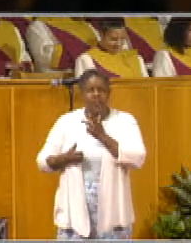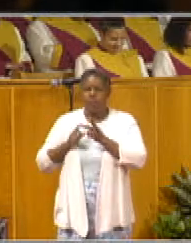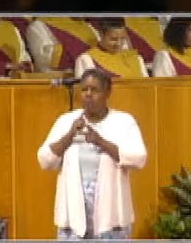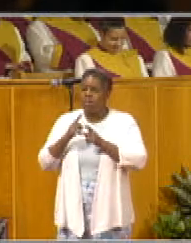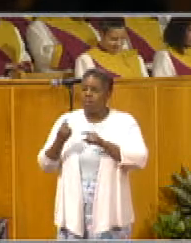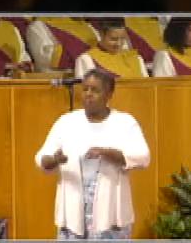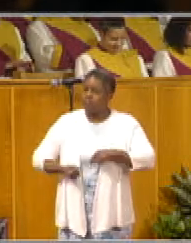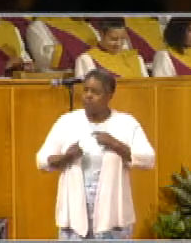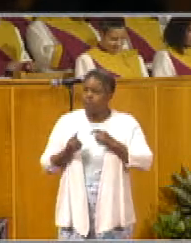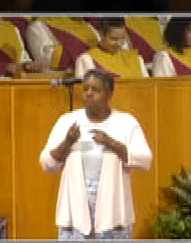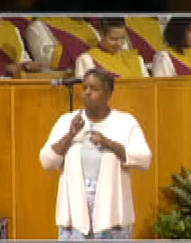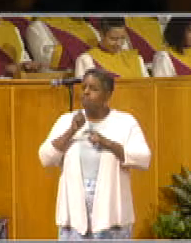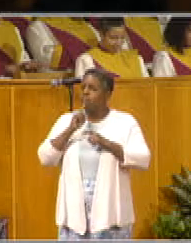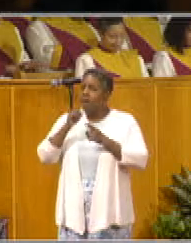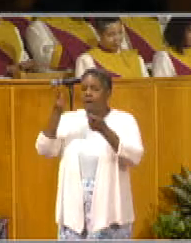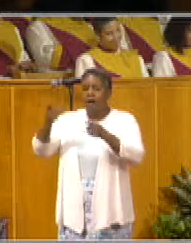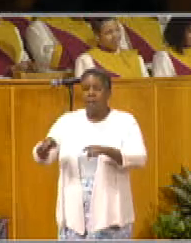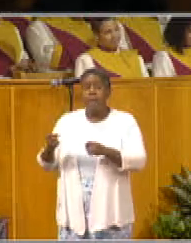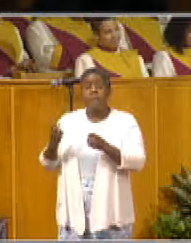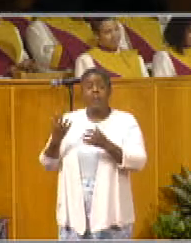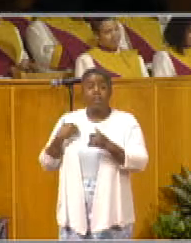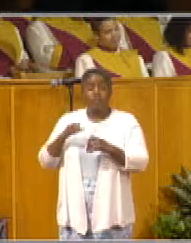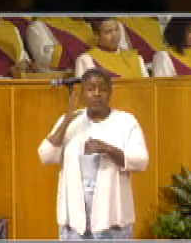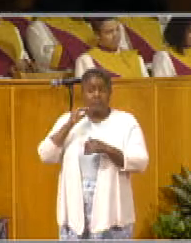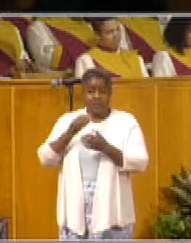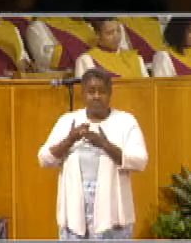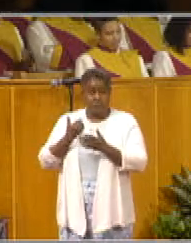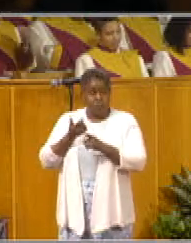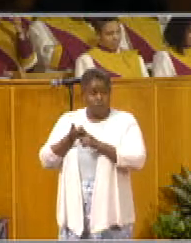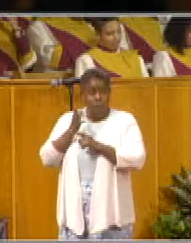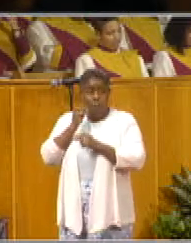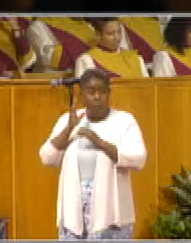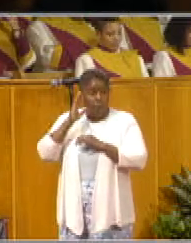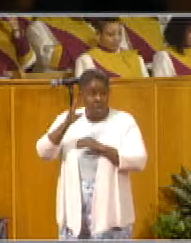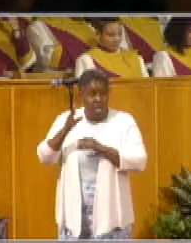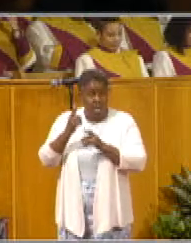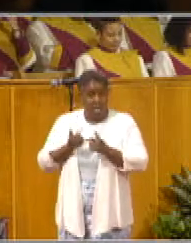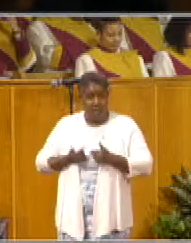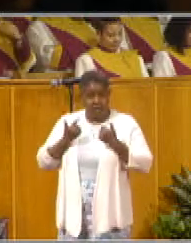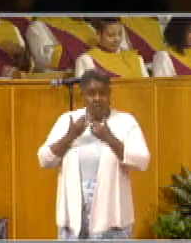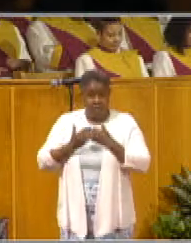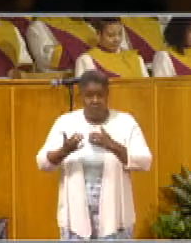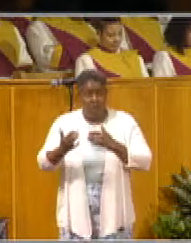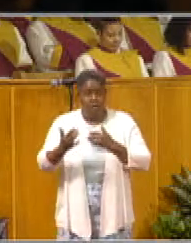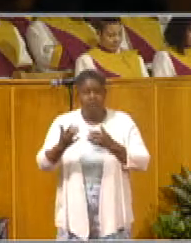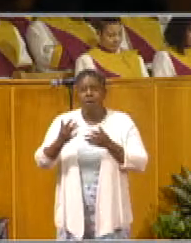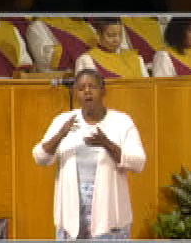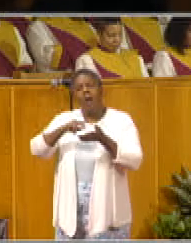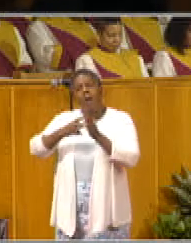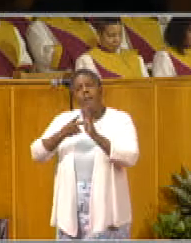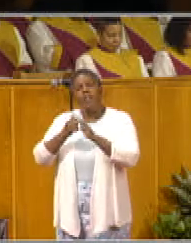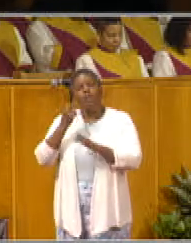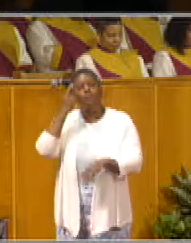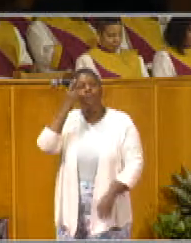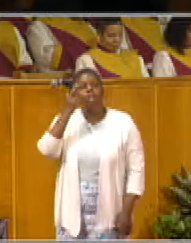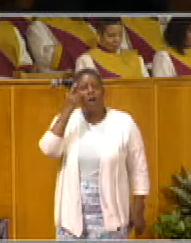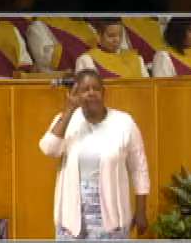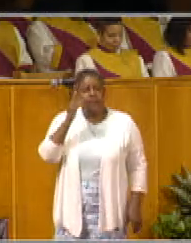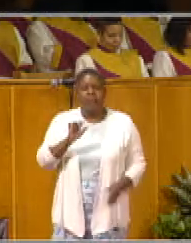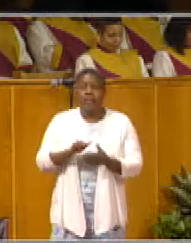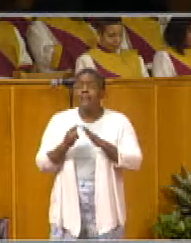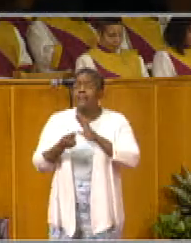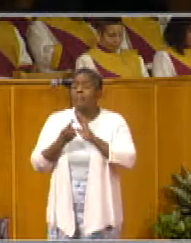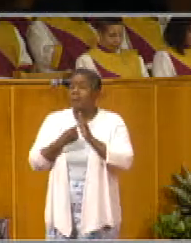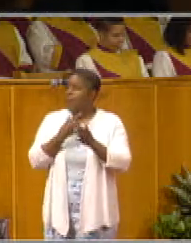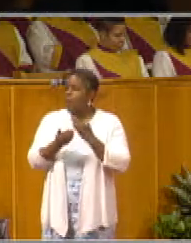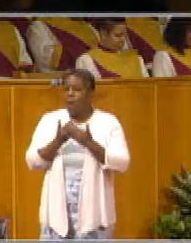difficult realities that many of us will journey through in life. And that is the realization that sometimes, in spite of